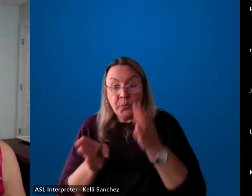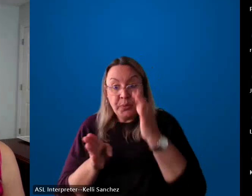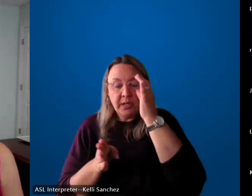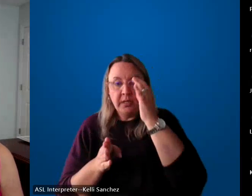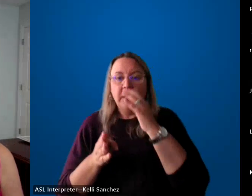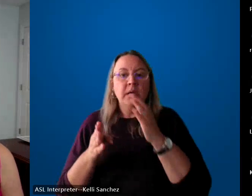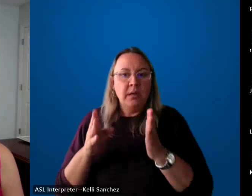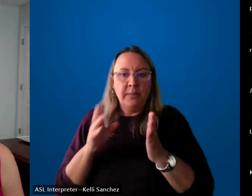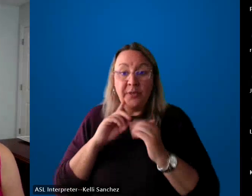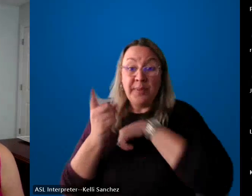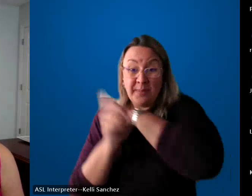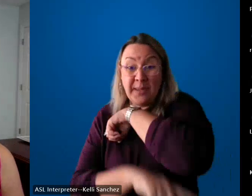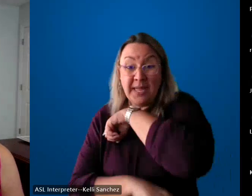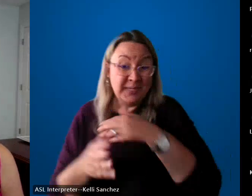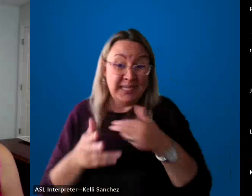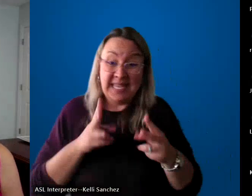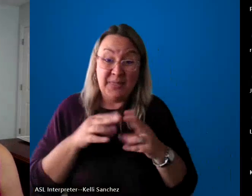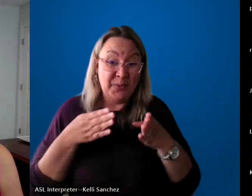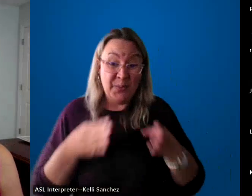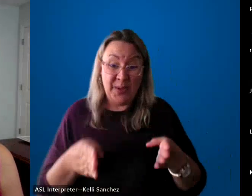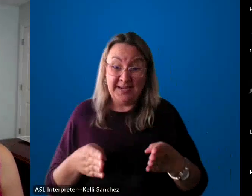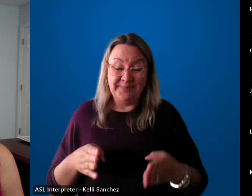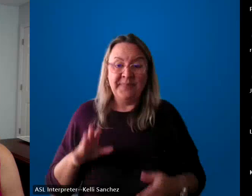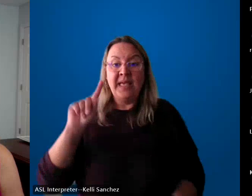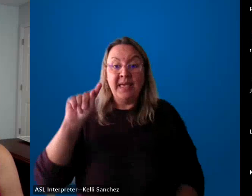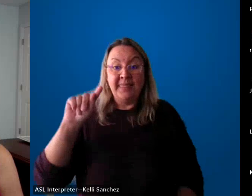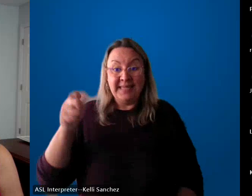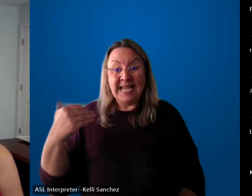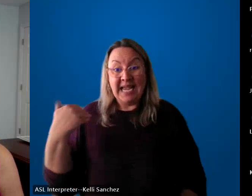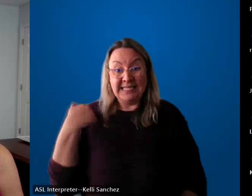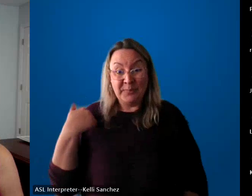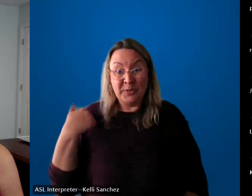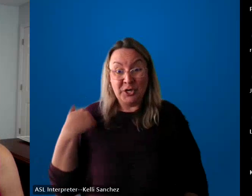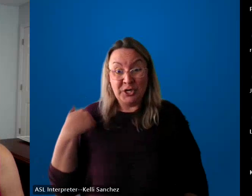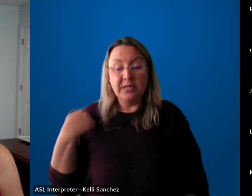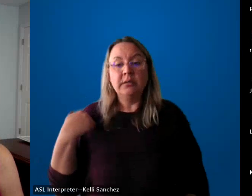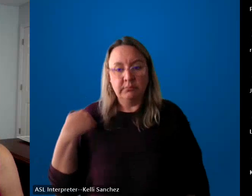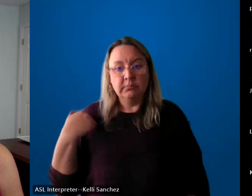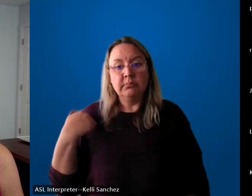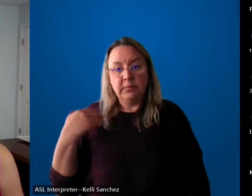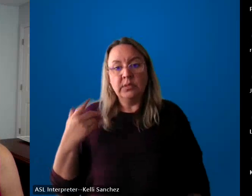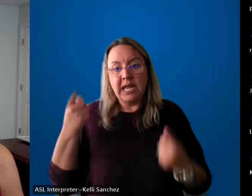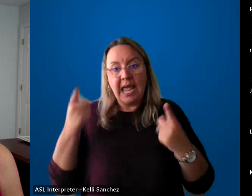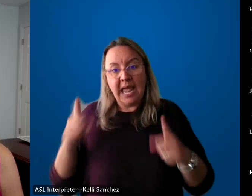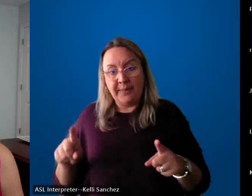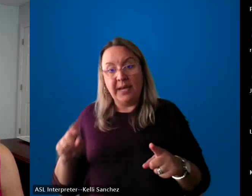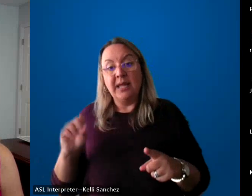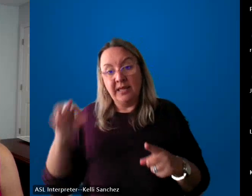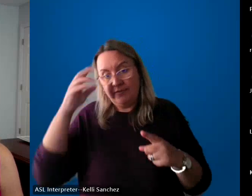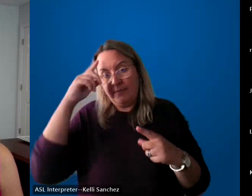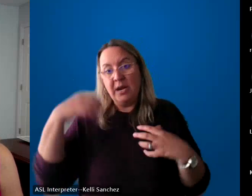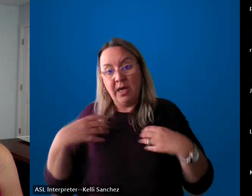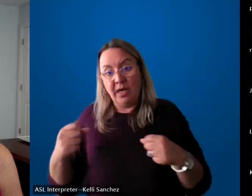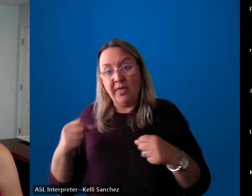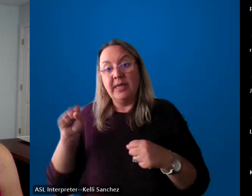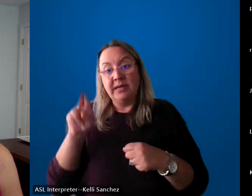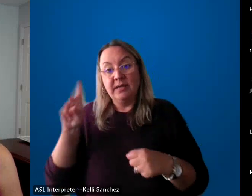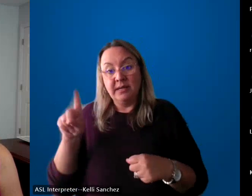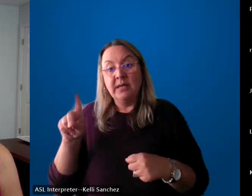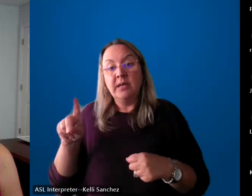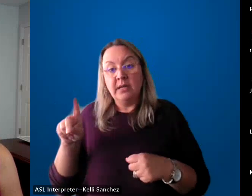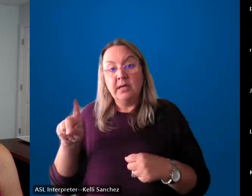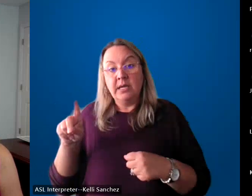way because the tax burden on the public is going to exist if mental health and substance use disorder